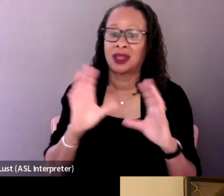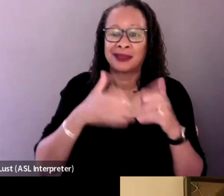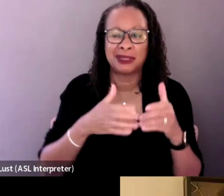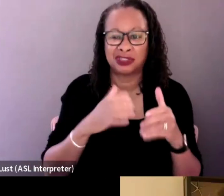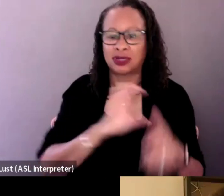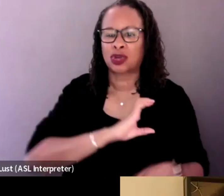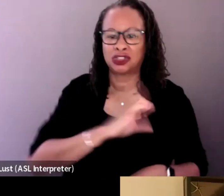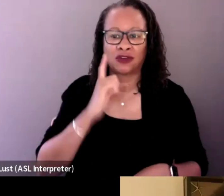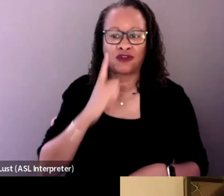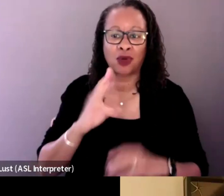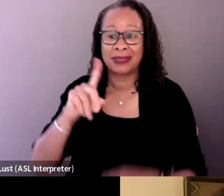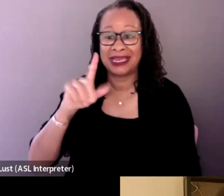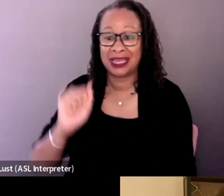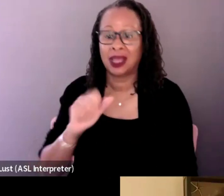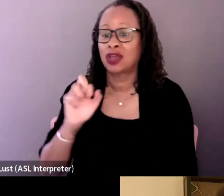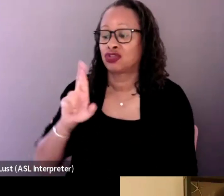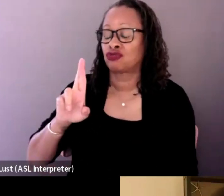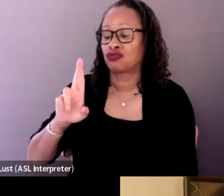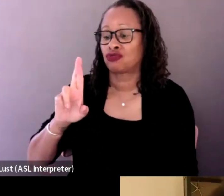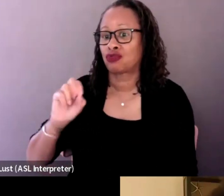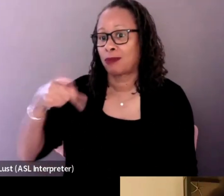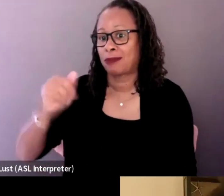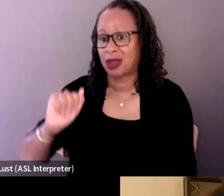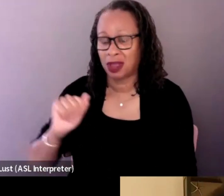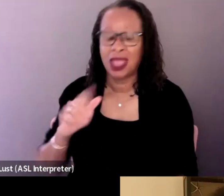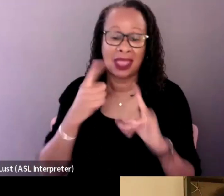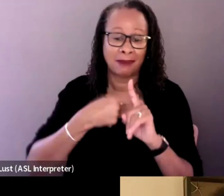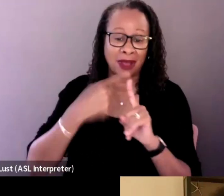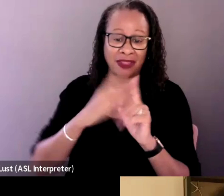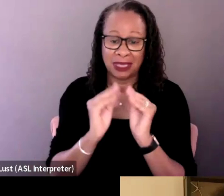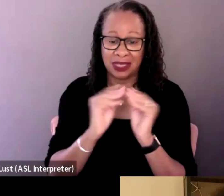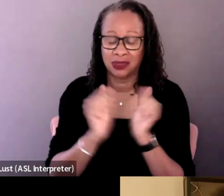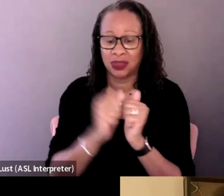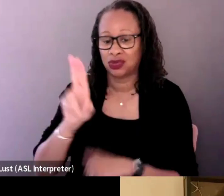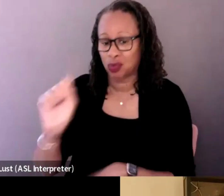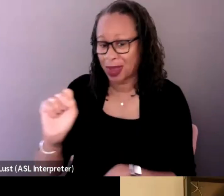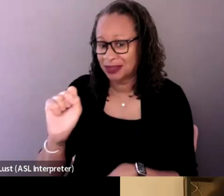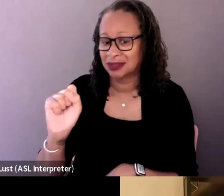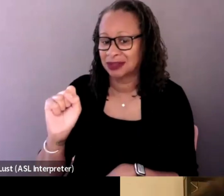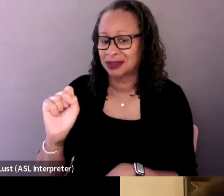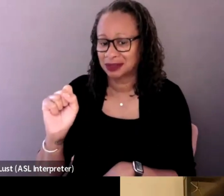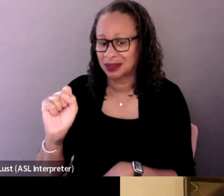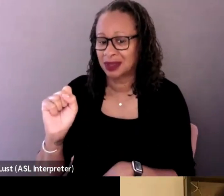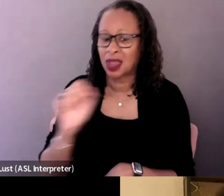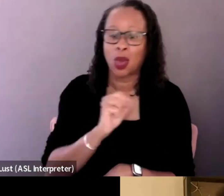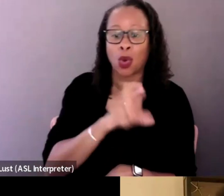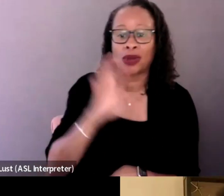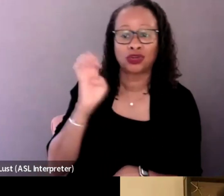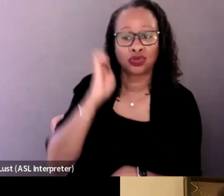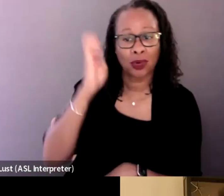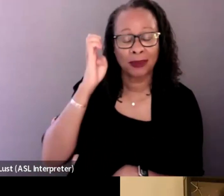Vera Jourova, and we had multiple meetings with the US, with US or with